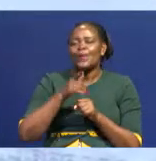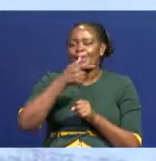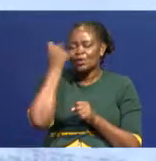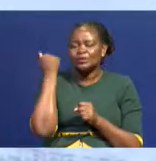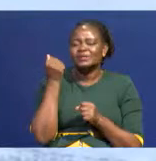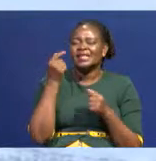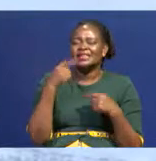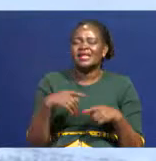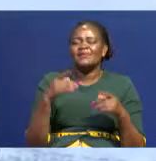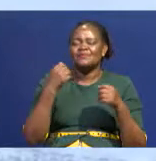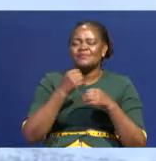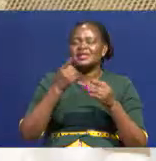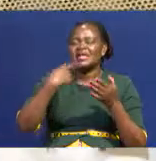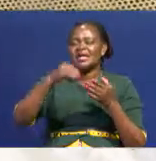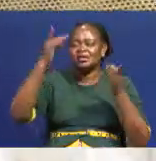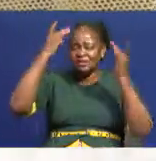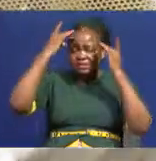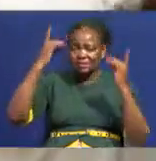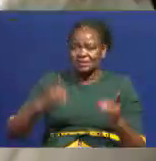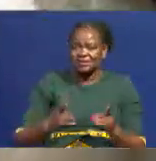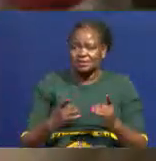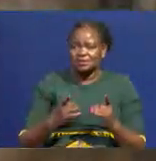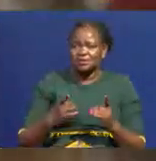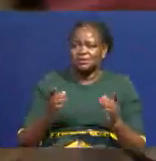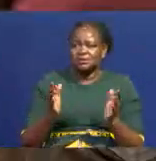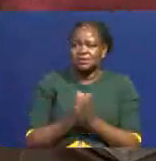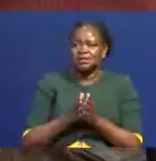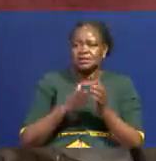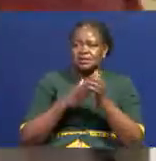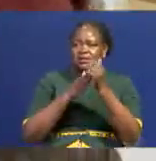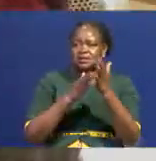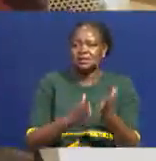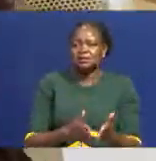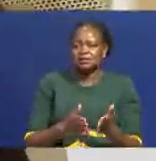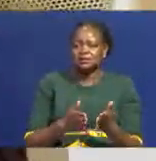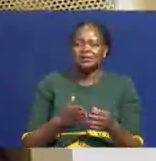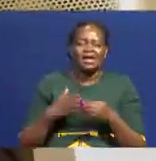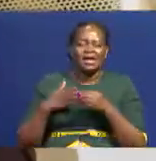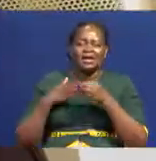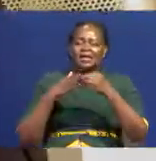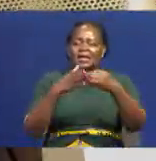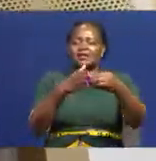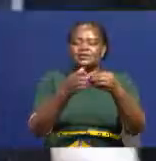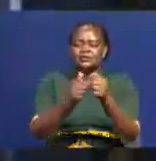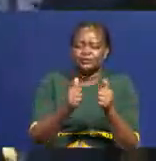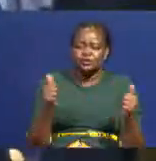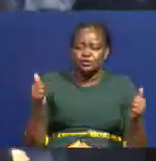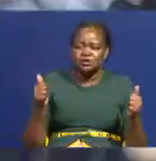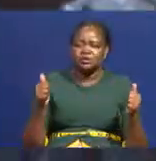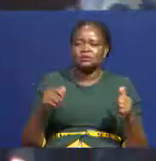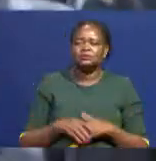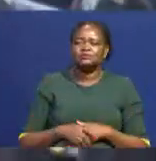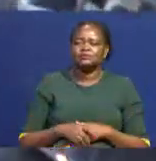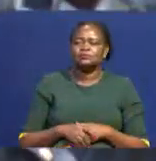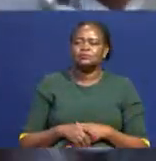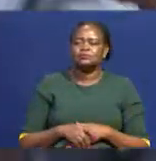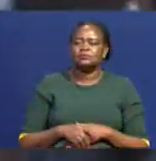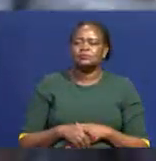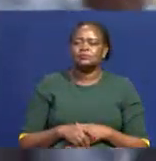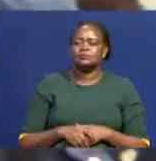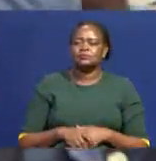is because they made the right decisions. And leaders led from the front.